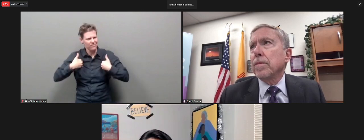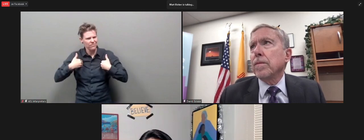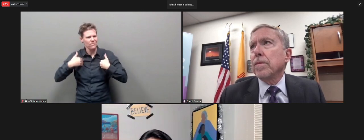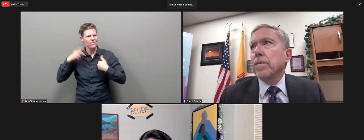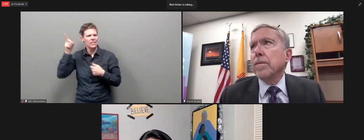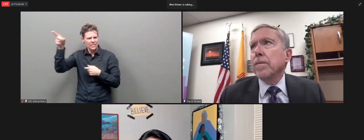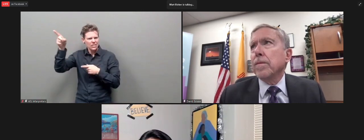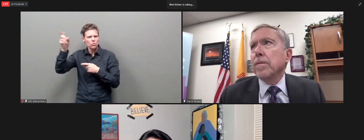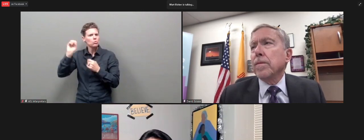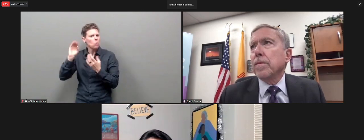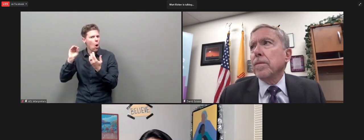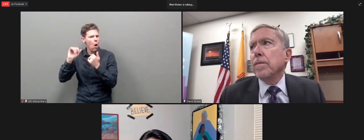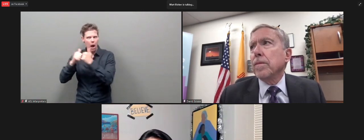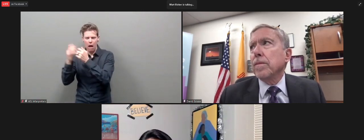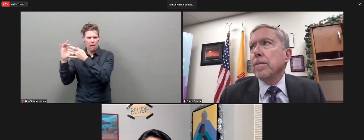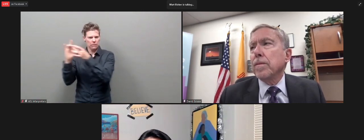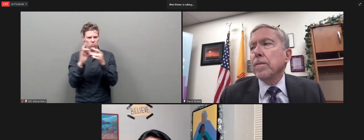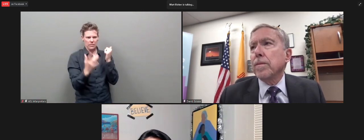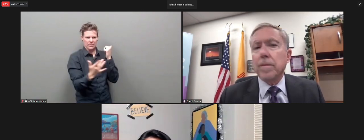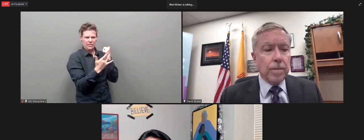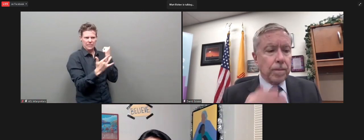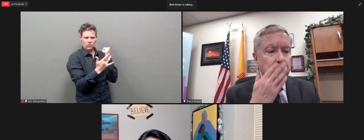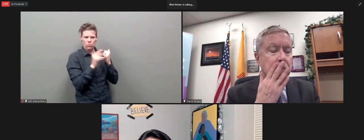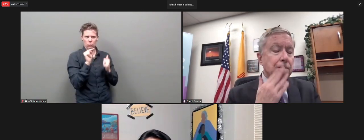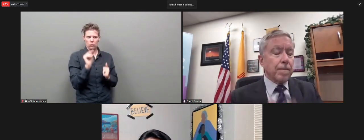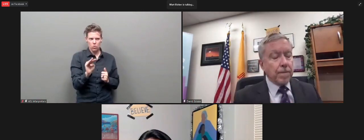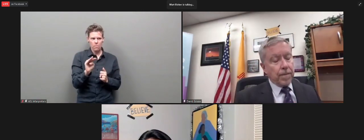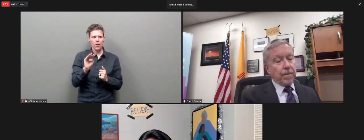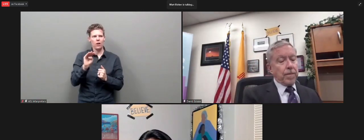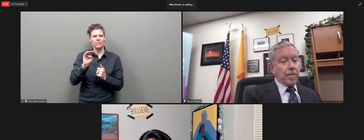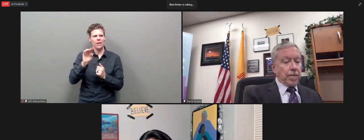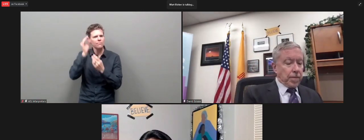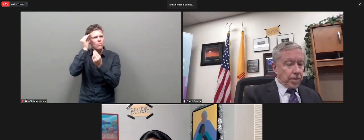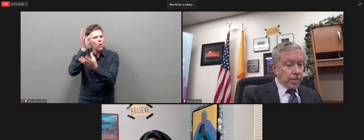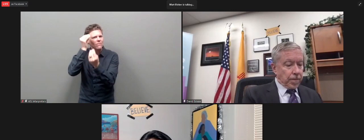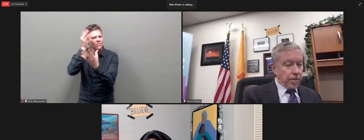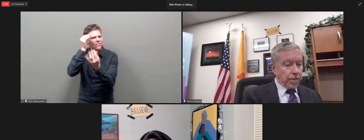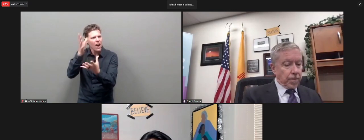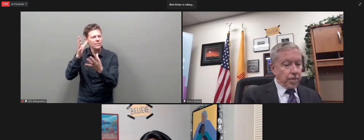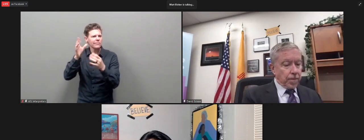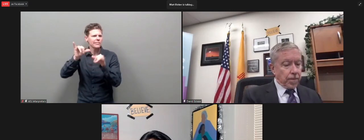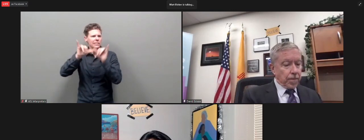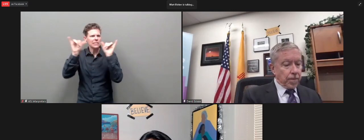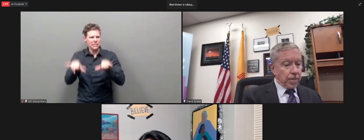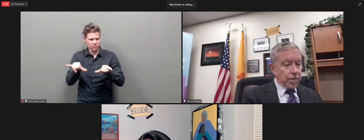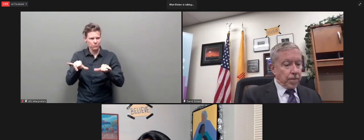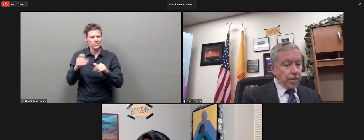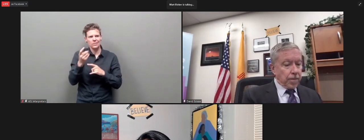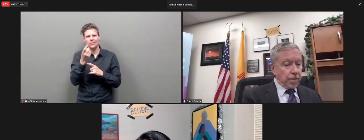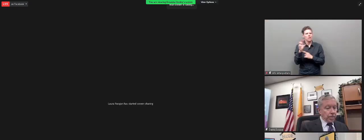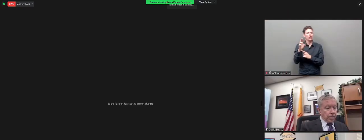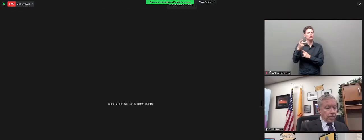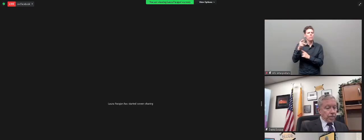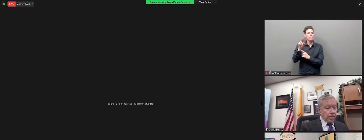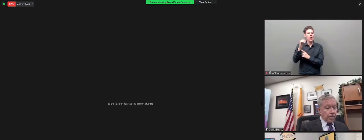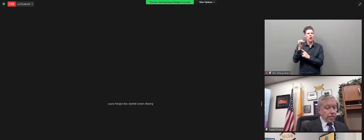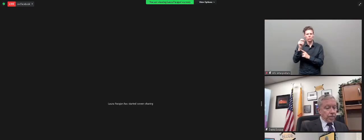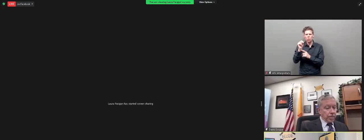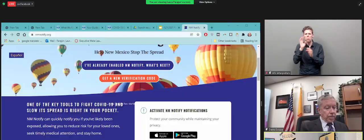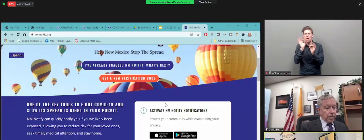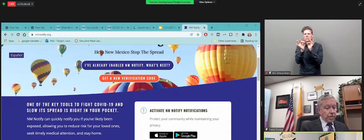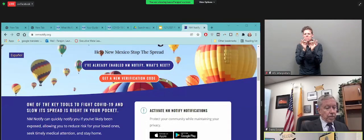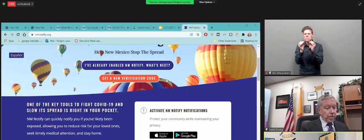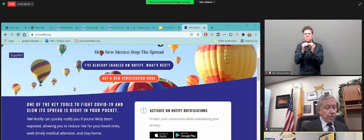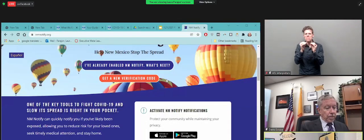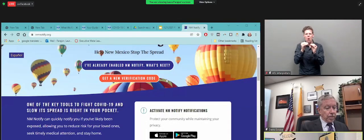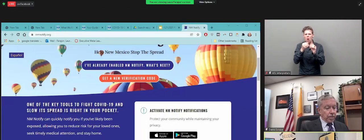some time, which is New Mexico Notify. And Dr. Patajon has some comments about how we're going to integrate those two functions. Yeah, so I just